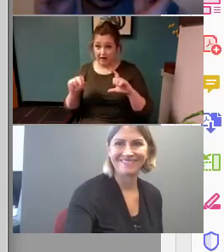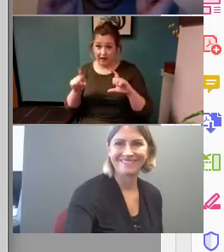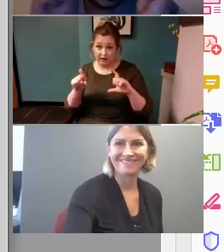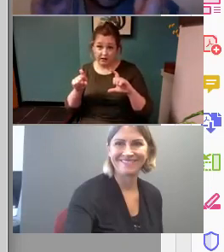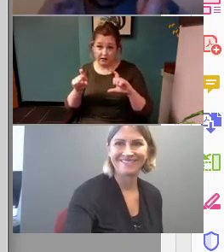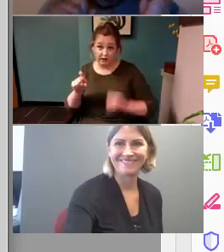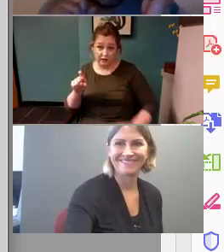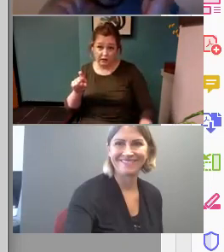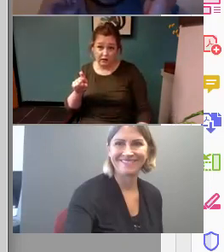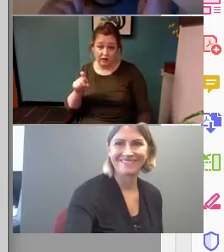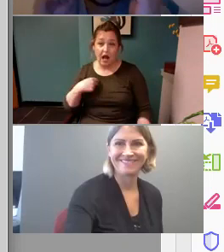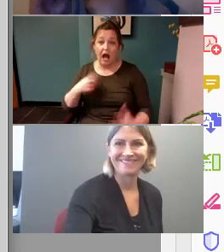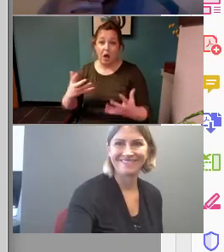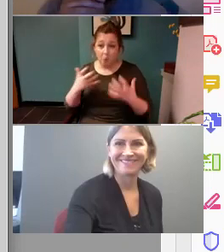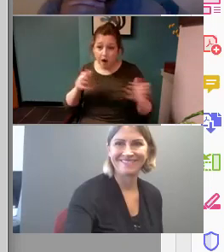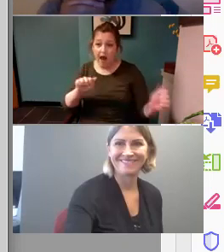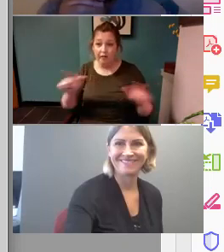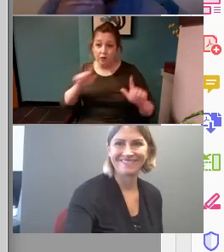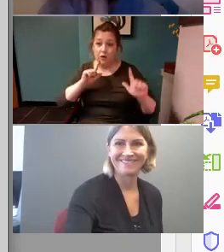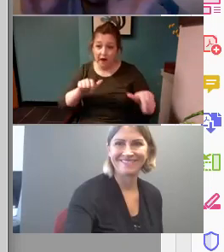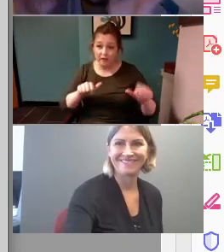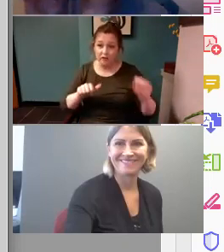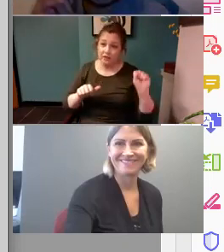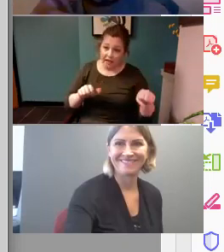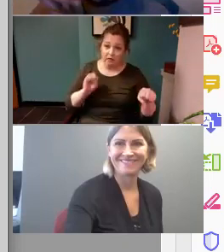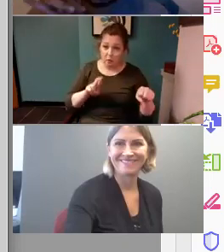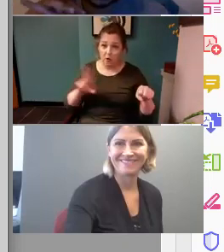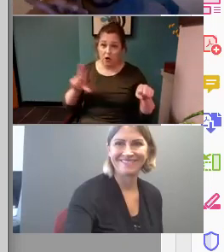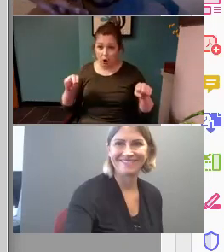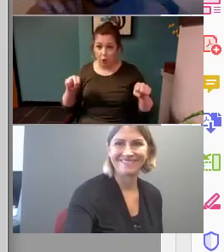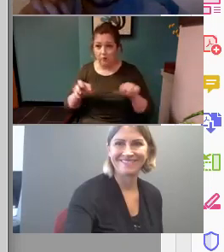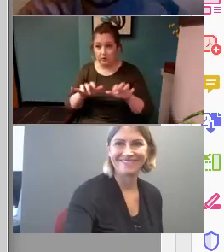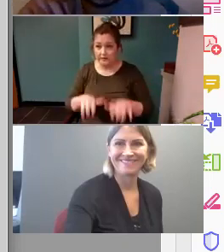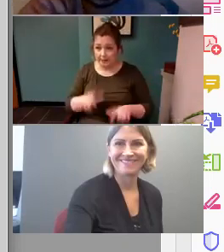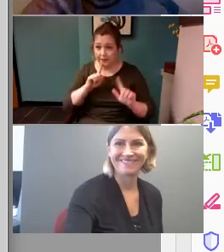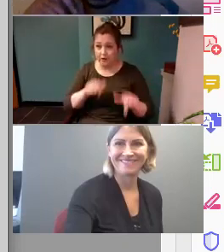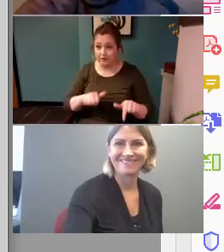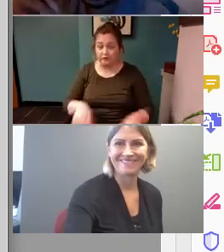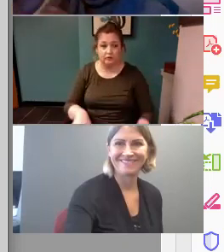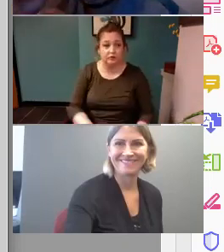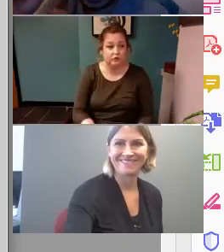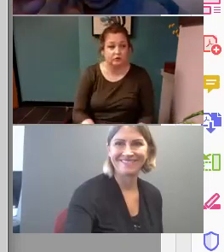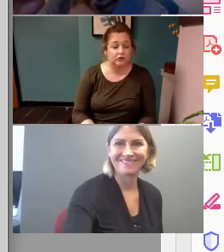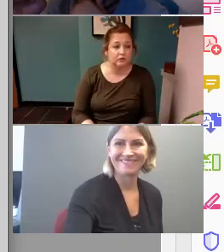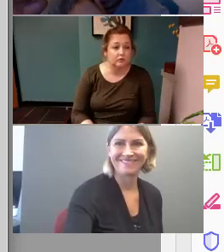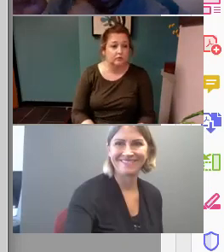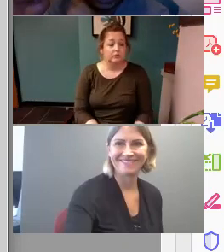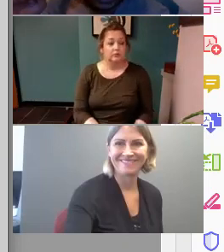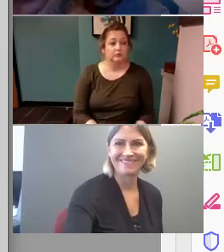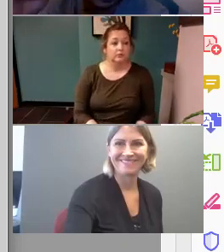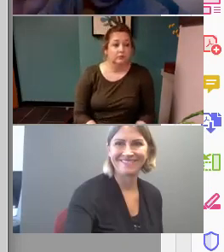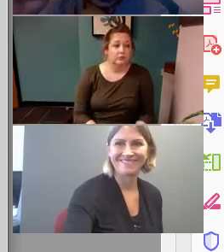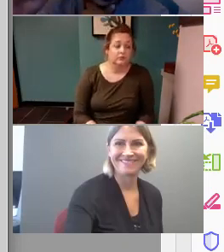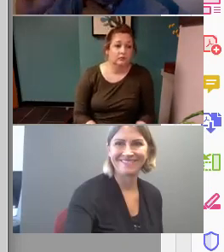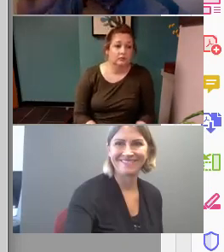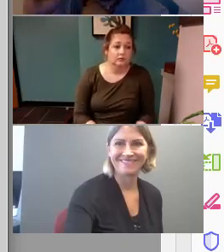And I want answers from all of you, yes or no. Both are okay. And whoever asked me this